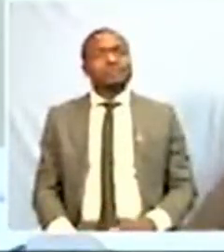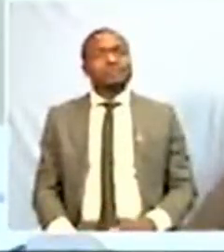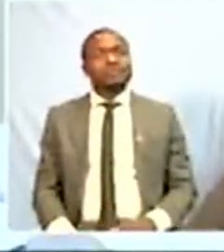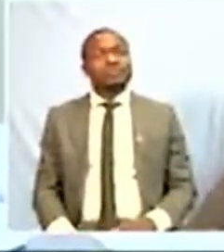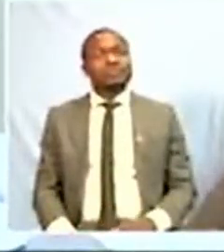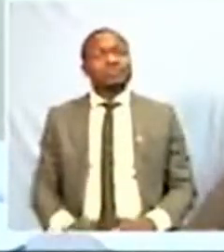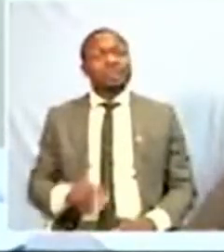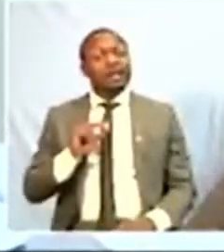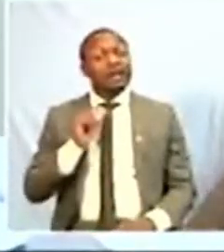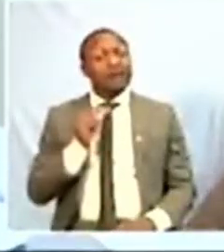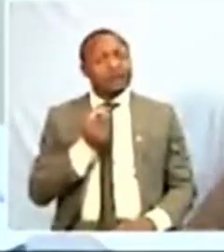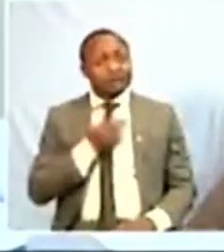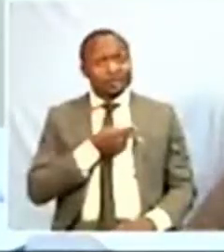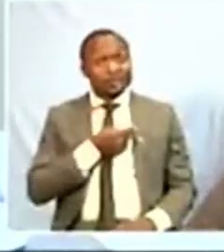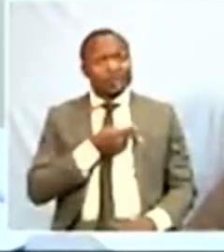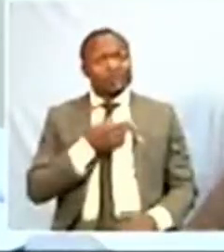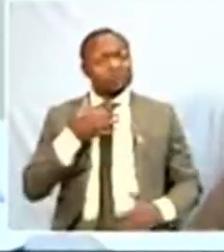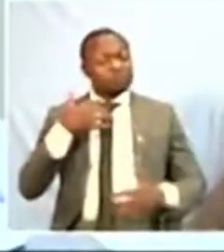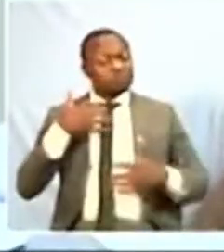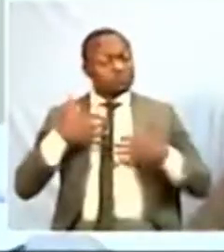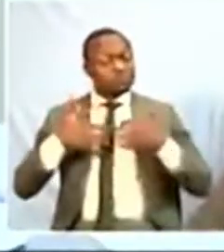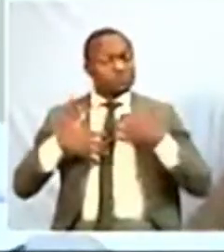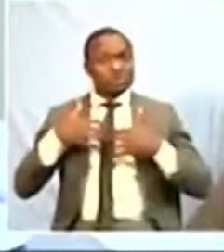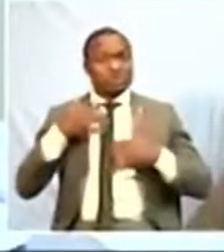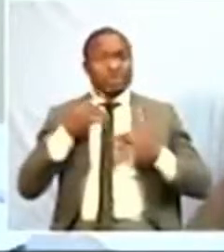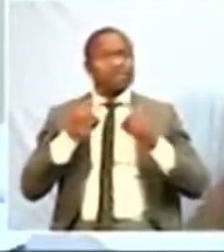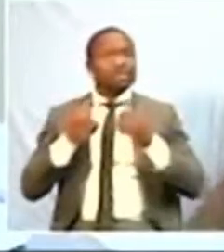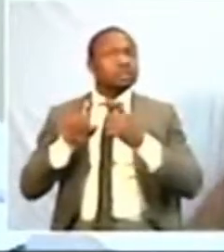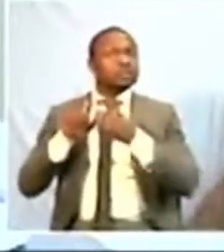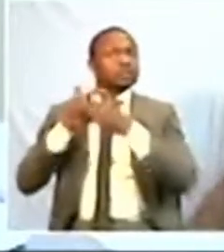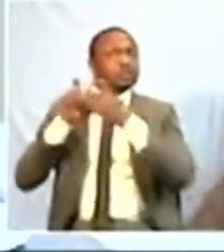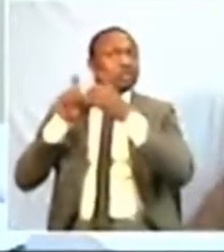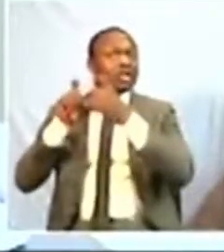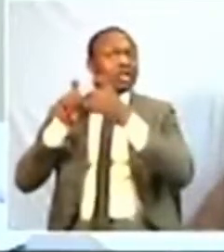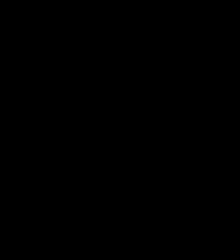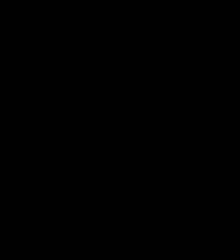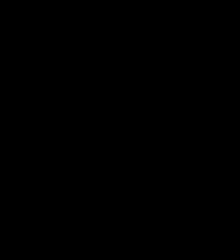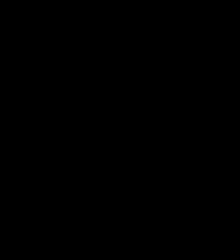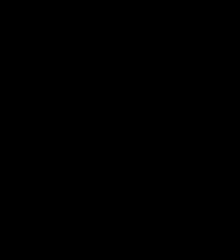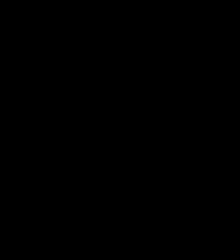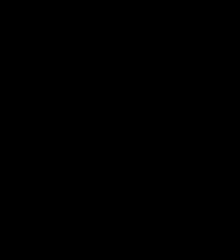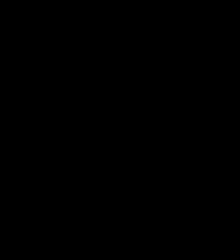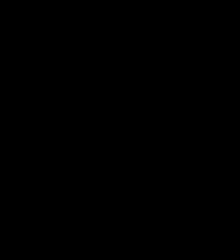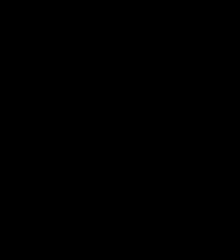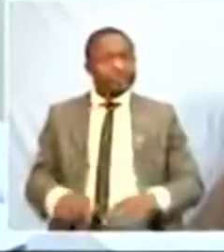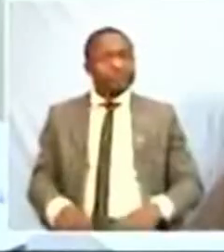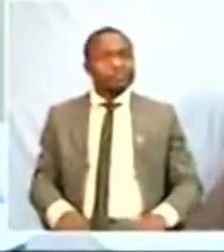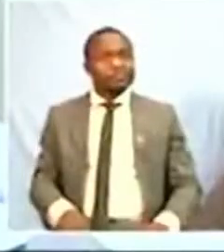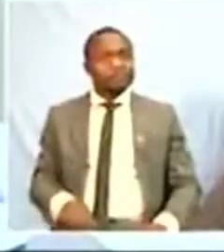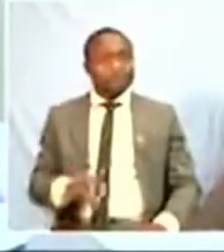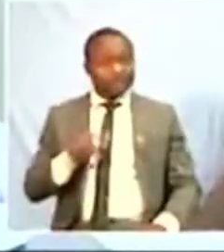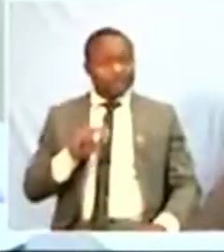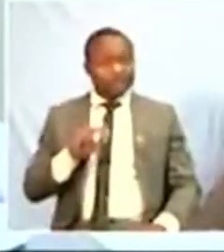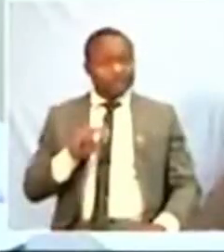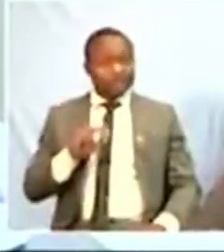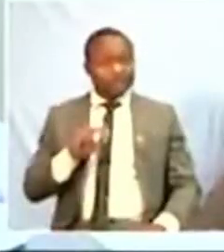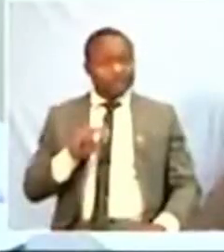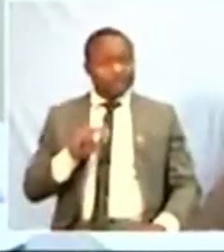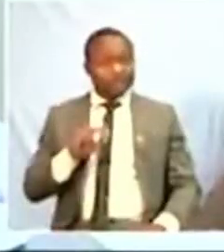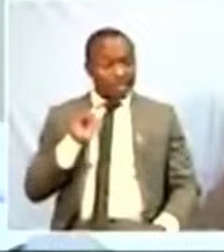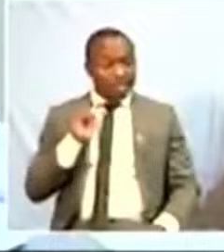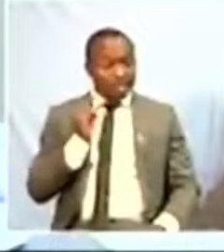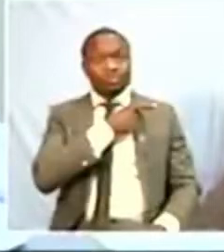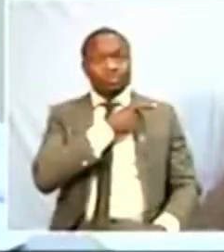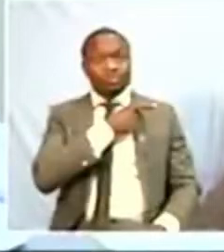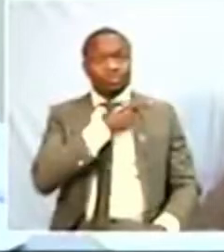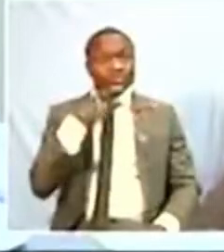We are emotionally affected. At the end of the day, it's us, the